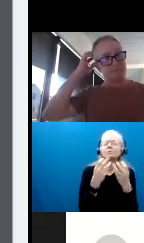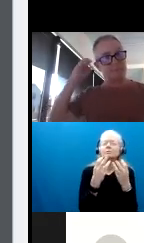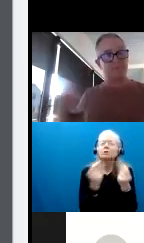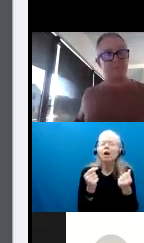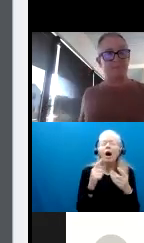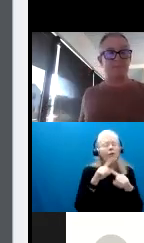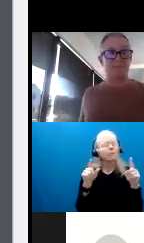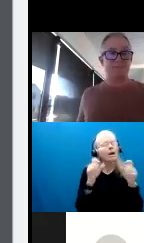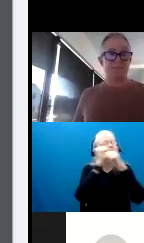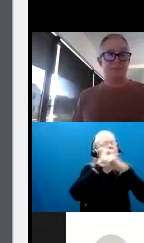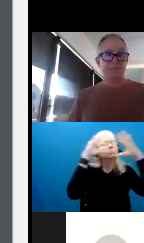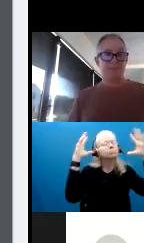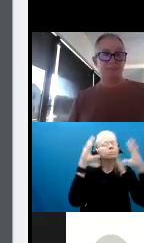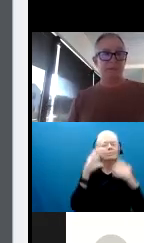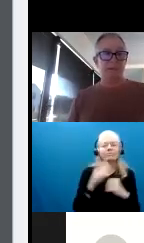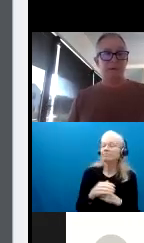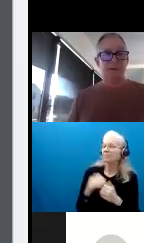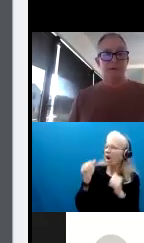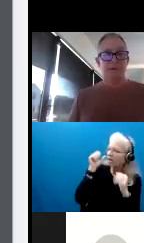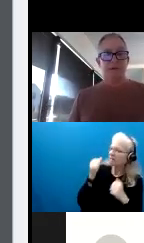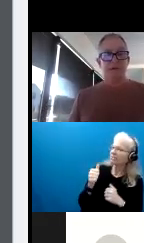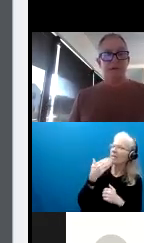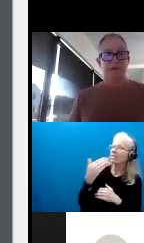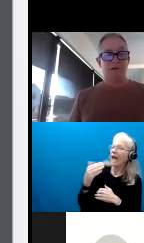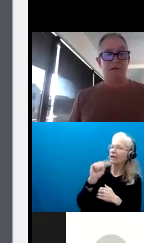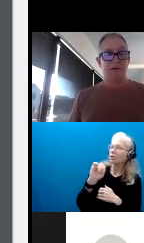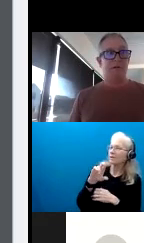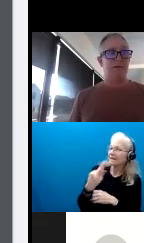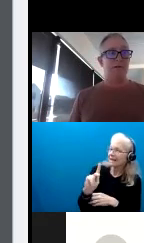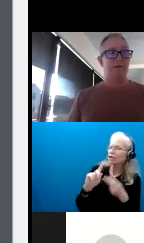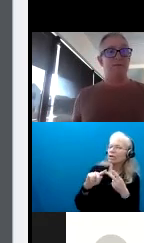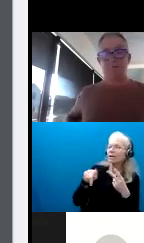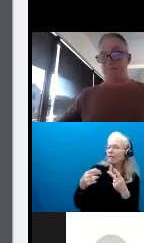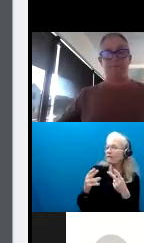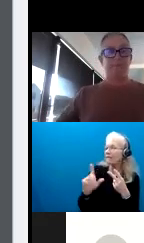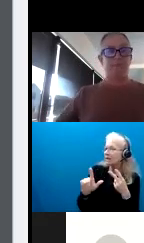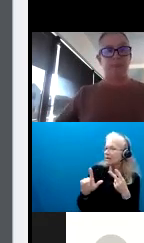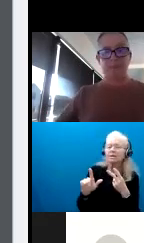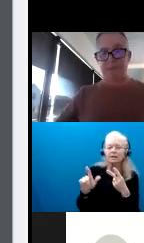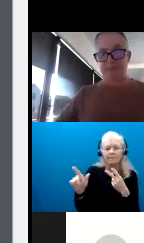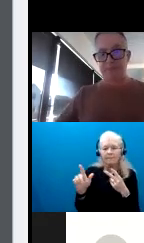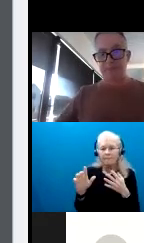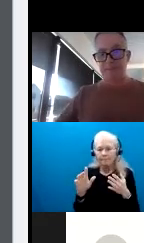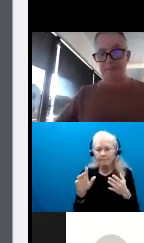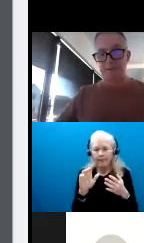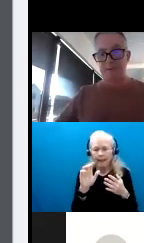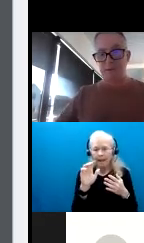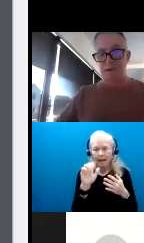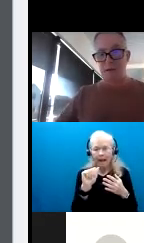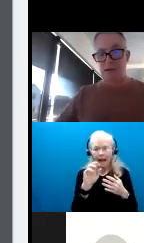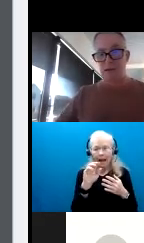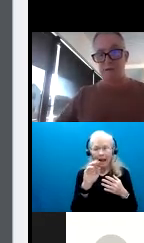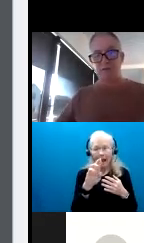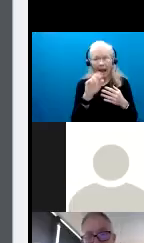Awesome. Thanks, Sirk. Thanks, Phil. Stephen, did you have something you wanted to add? Not at this